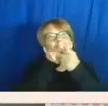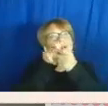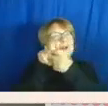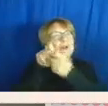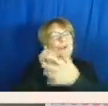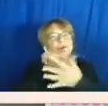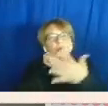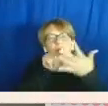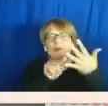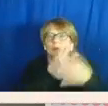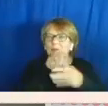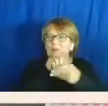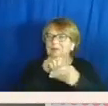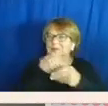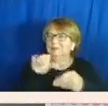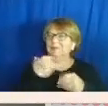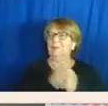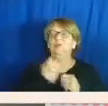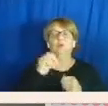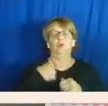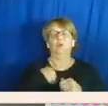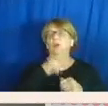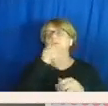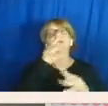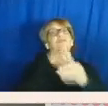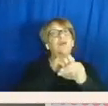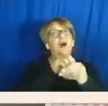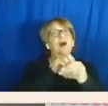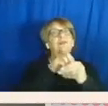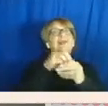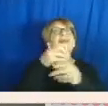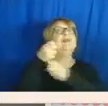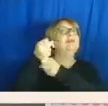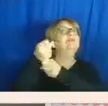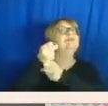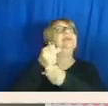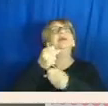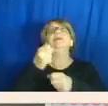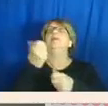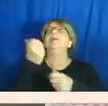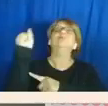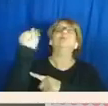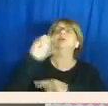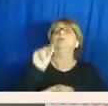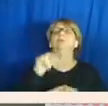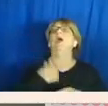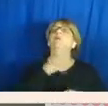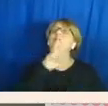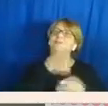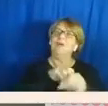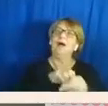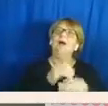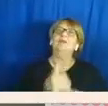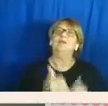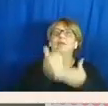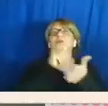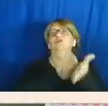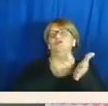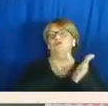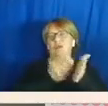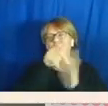regs. So I was not involved in the demonstrations. I was involved in helping write the